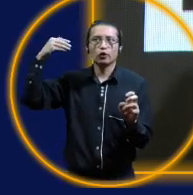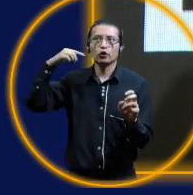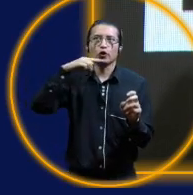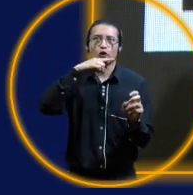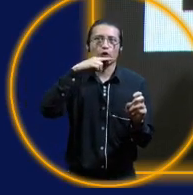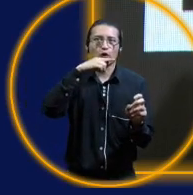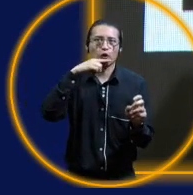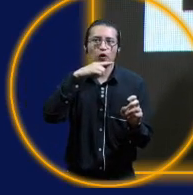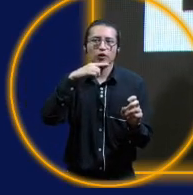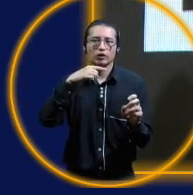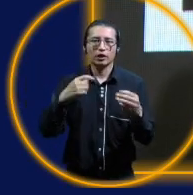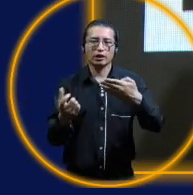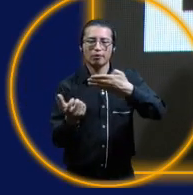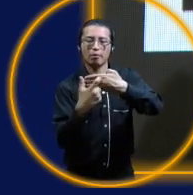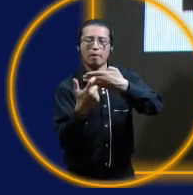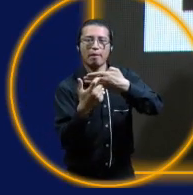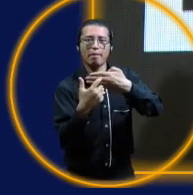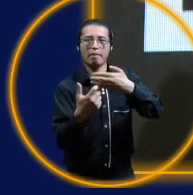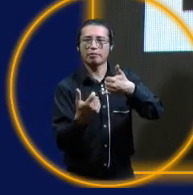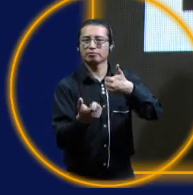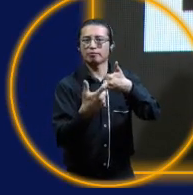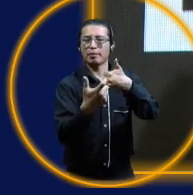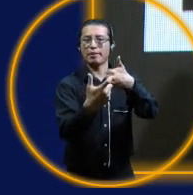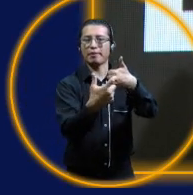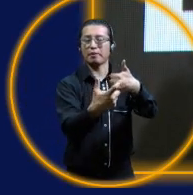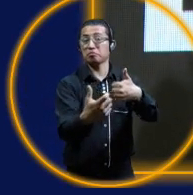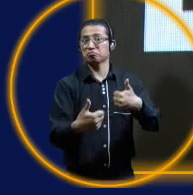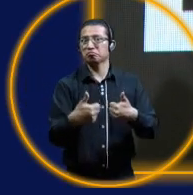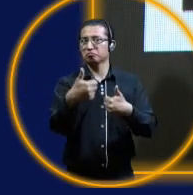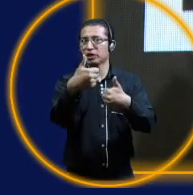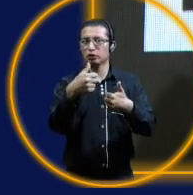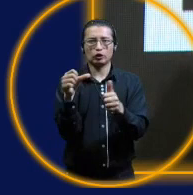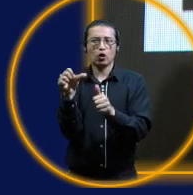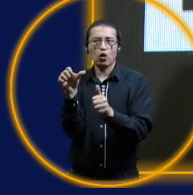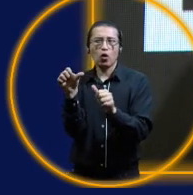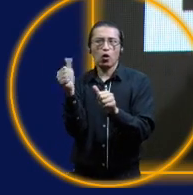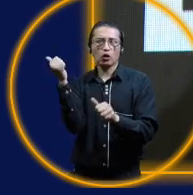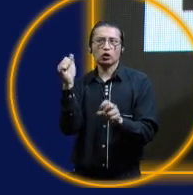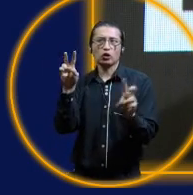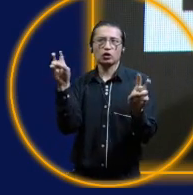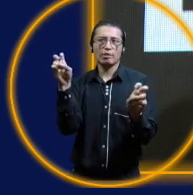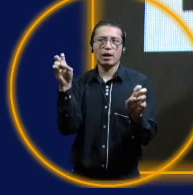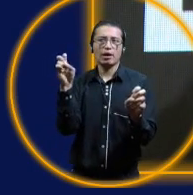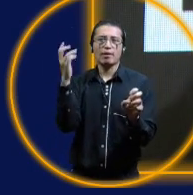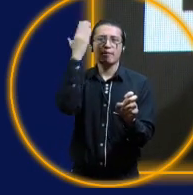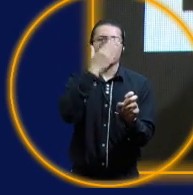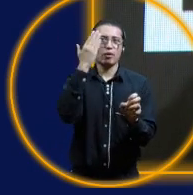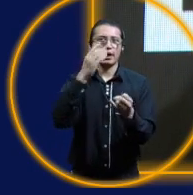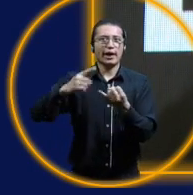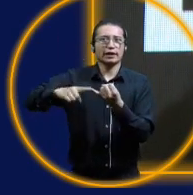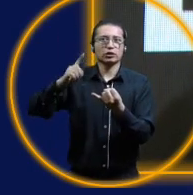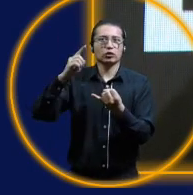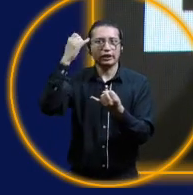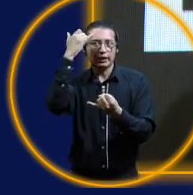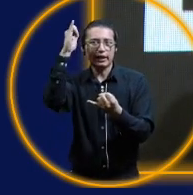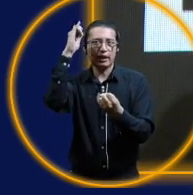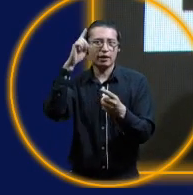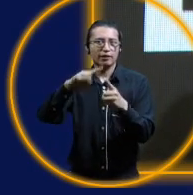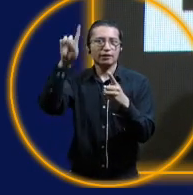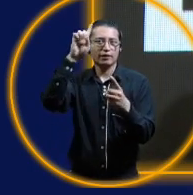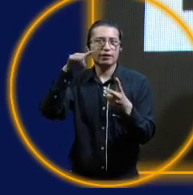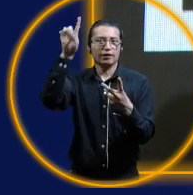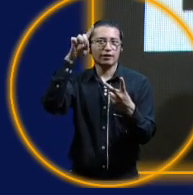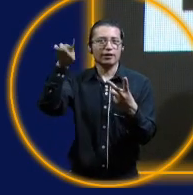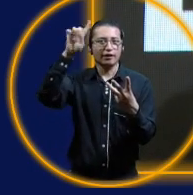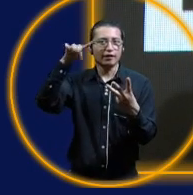other videos. Maybe I should make another surf rock video and another and another and another. That's usually not good for your health.